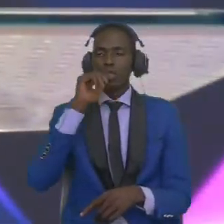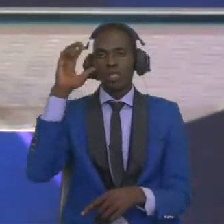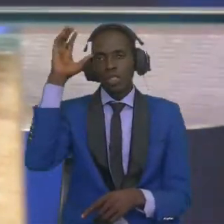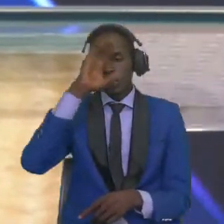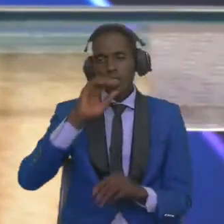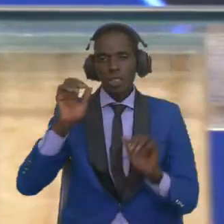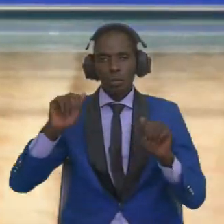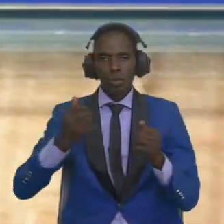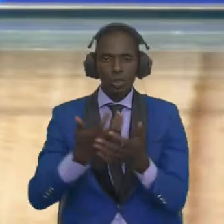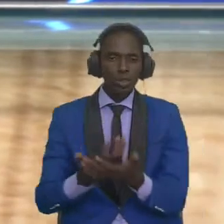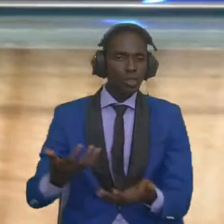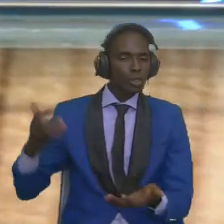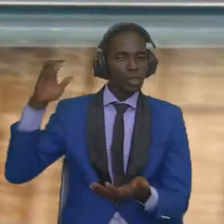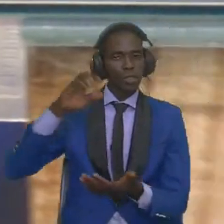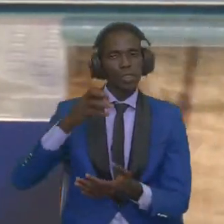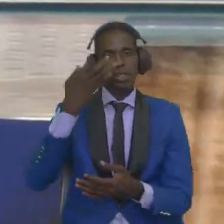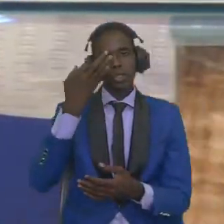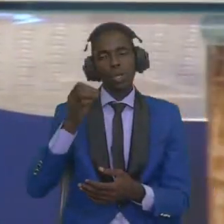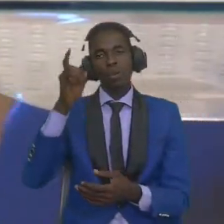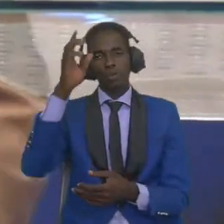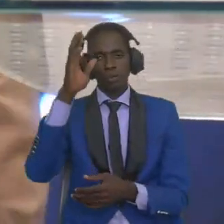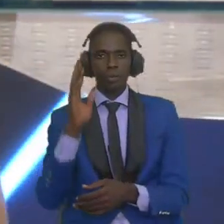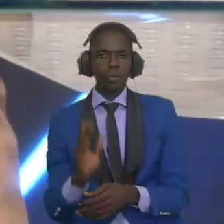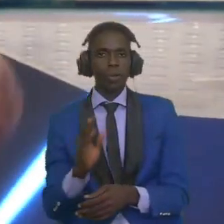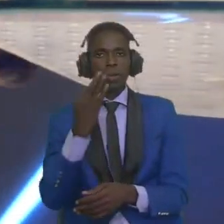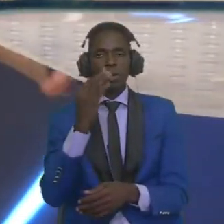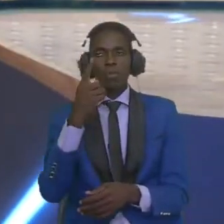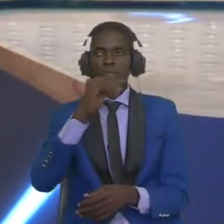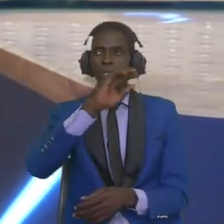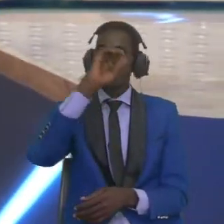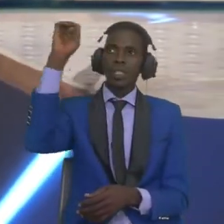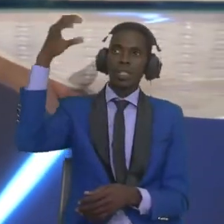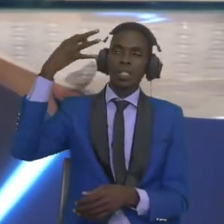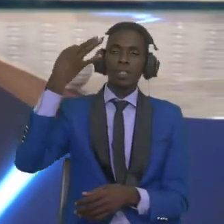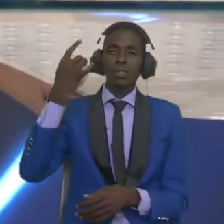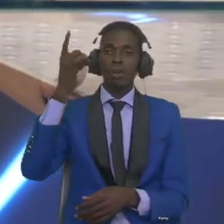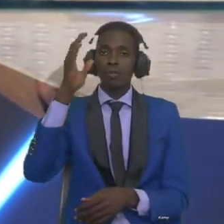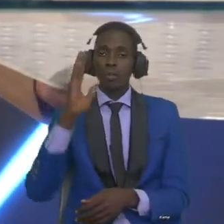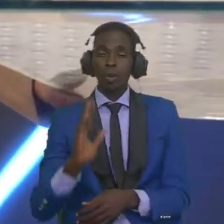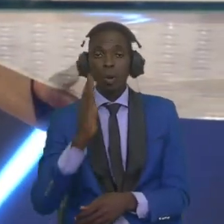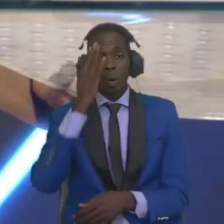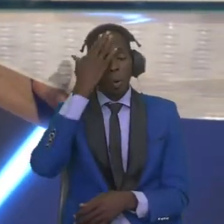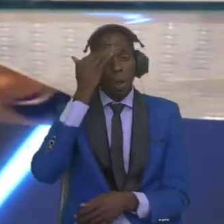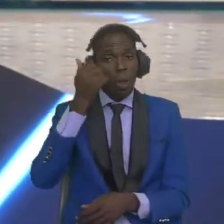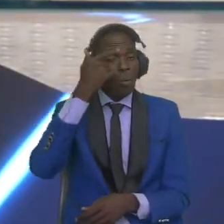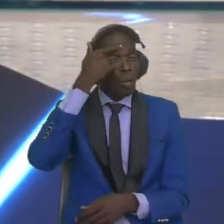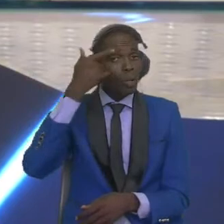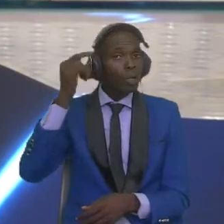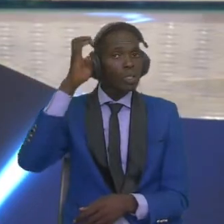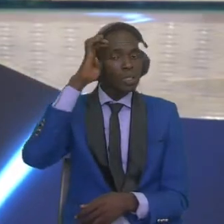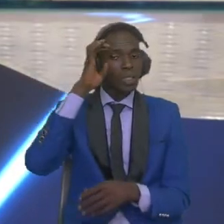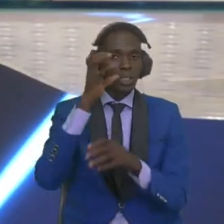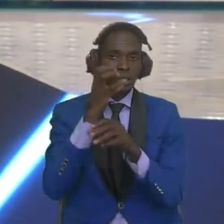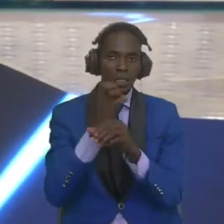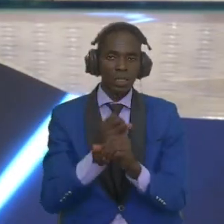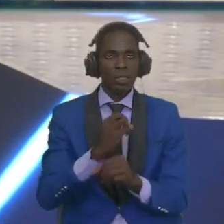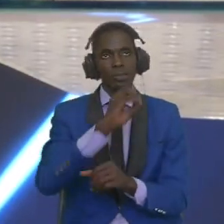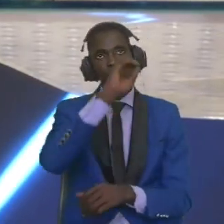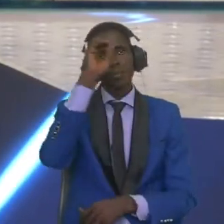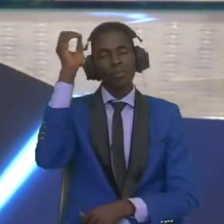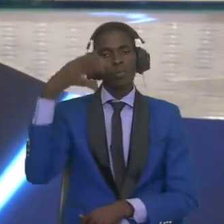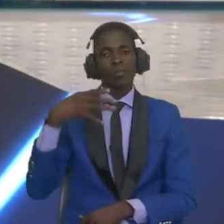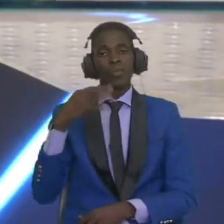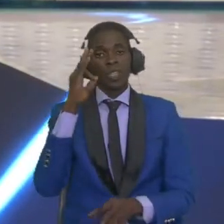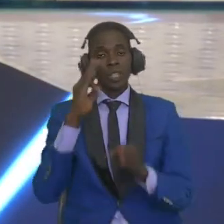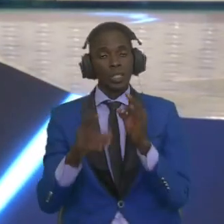continue preaching the unsearchable riches of the grace of God because he received grace. If you have